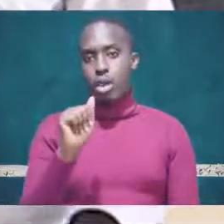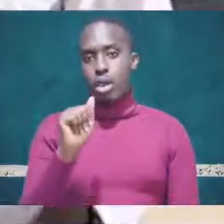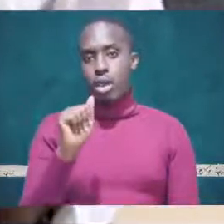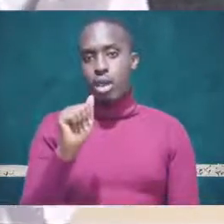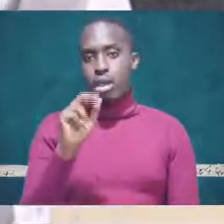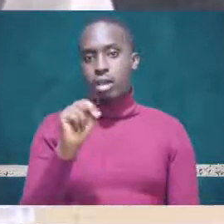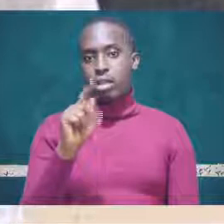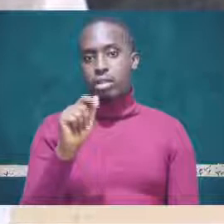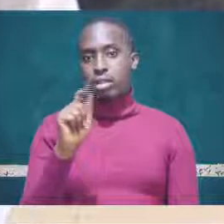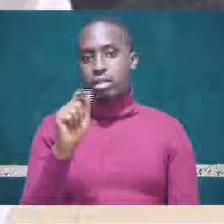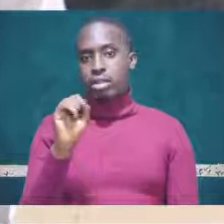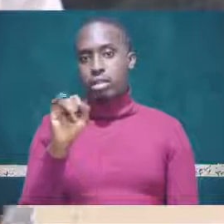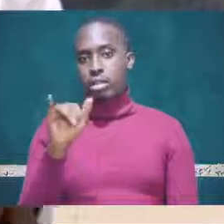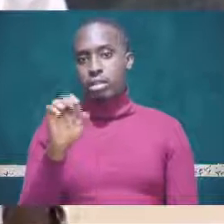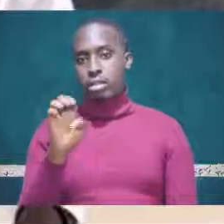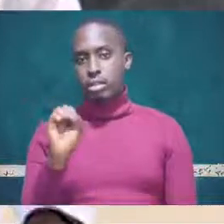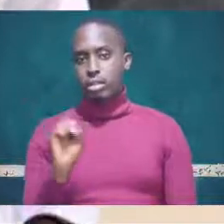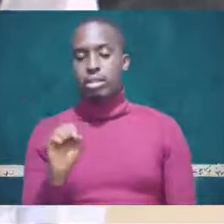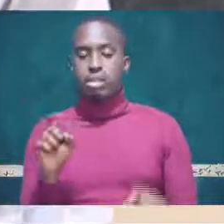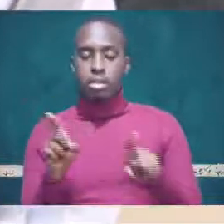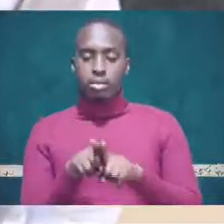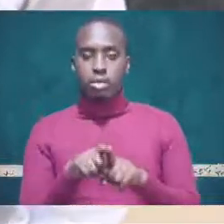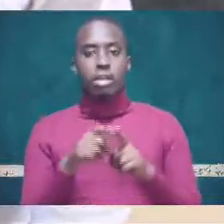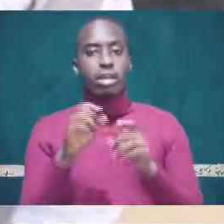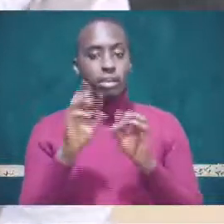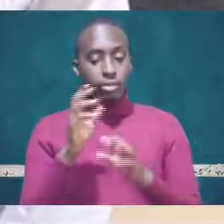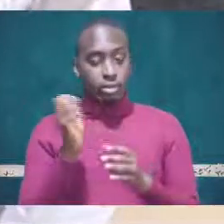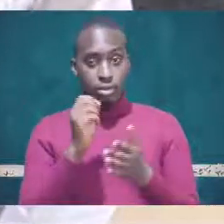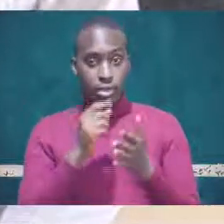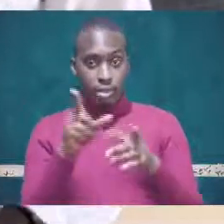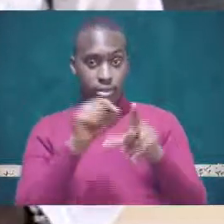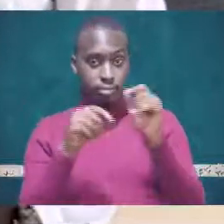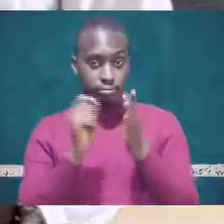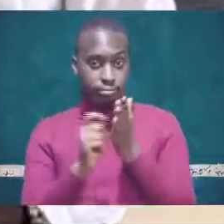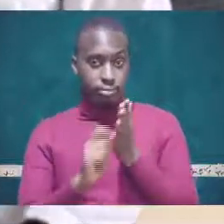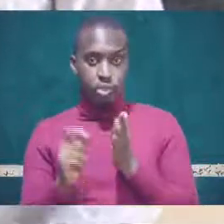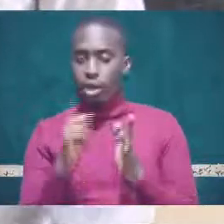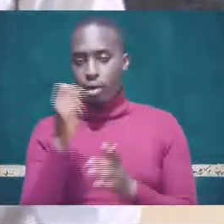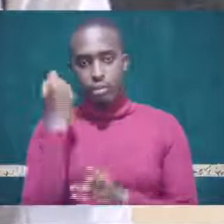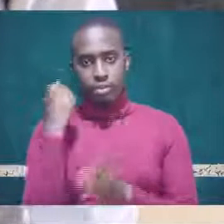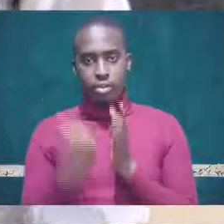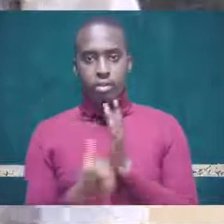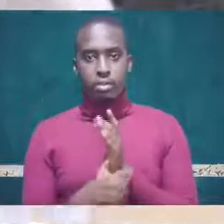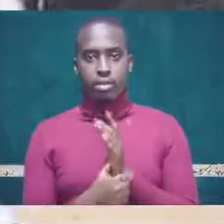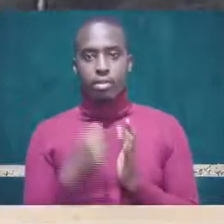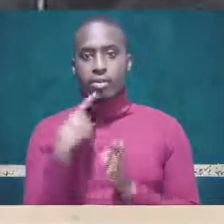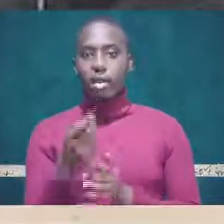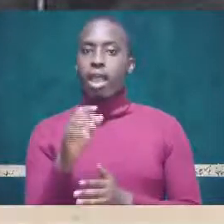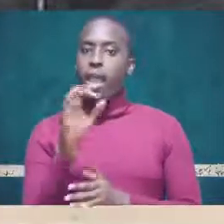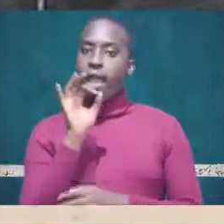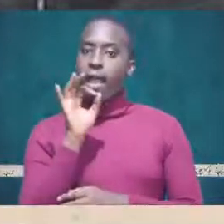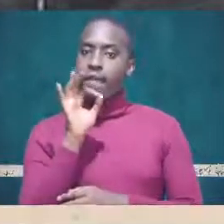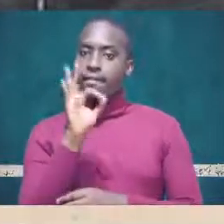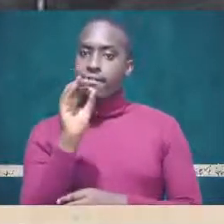it means you have not understood the question. So let's identify the quantities given. A force of 75